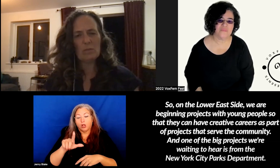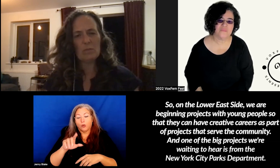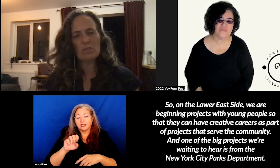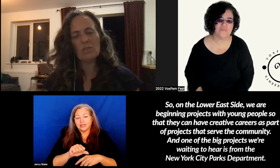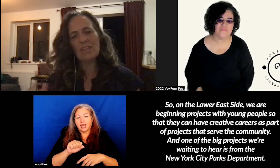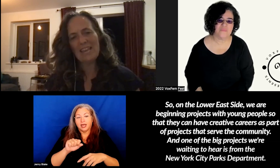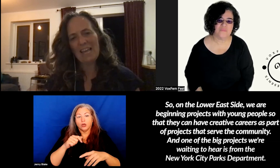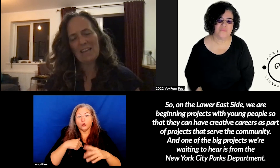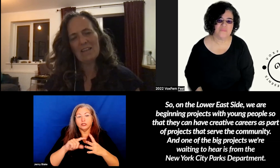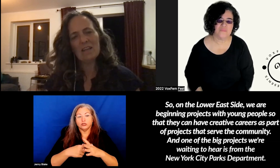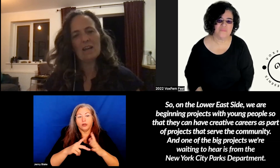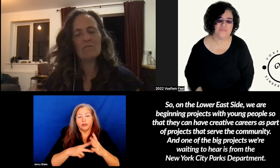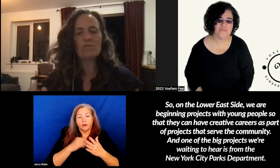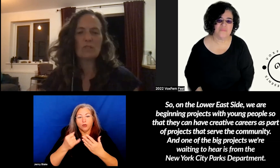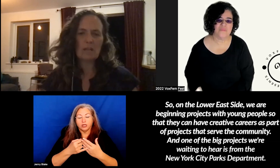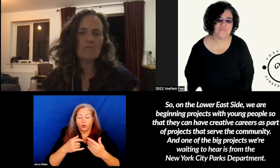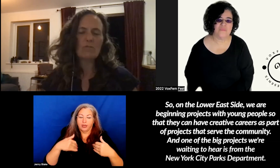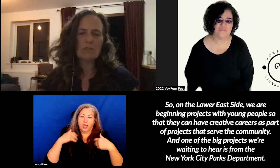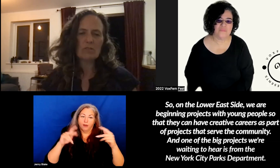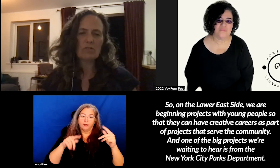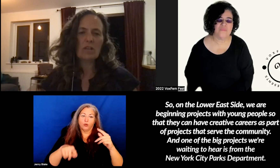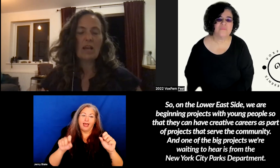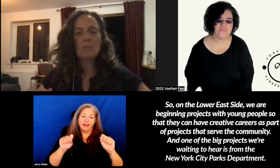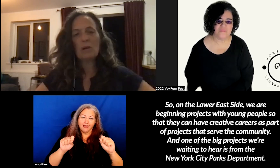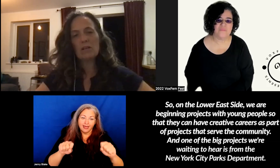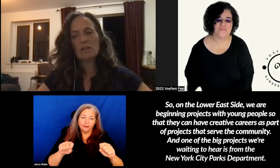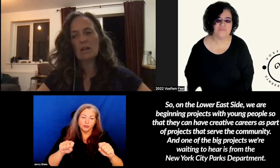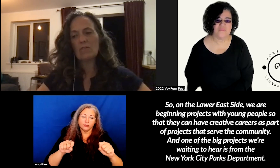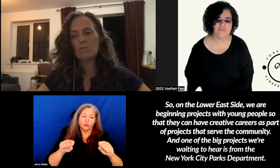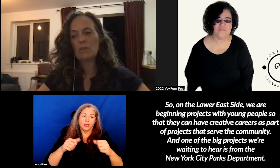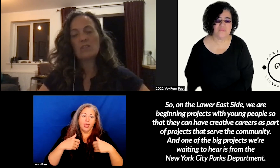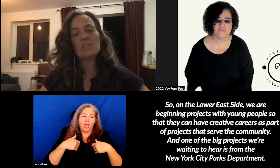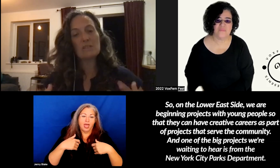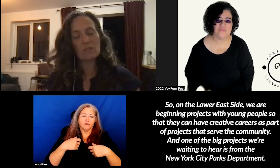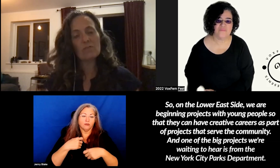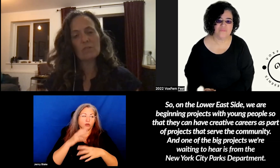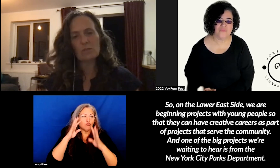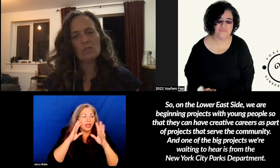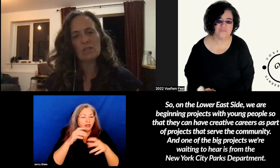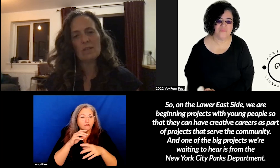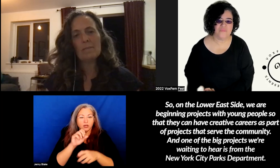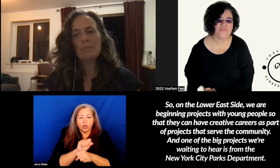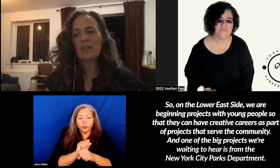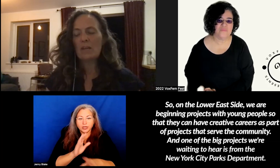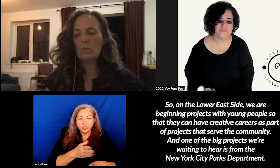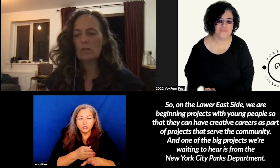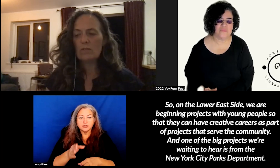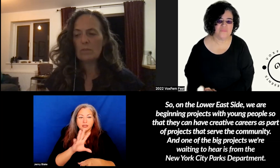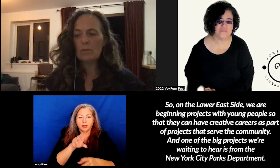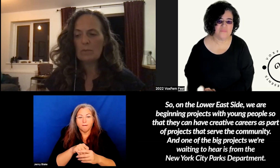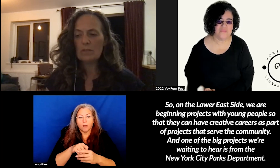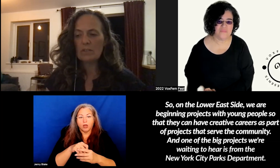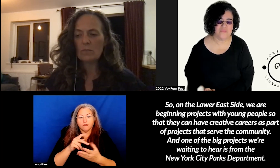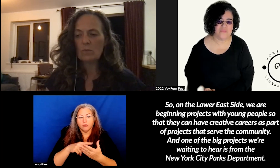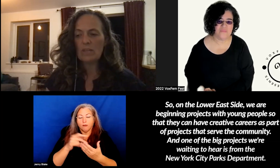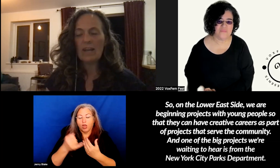young people so that they can have creative careers as part of projects that serve the community. And one of the